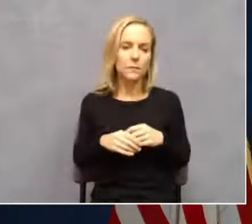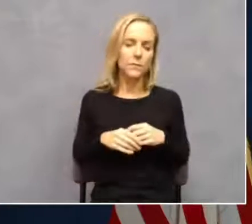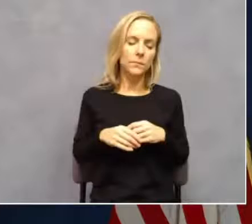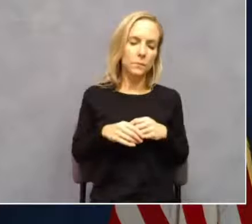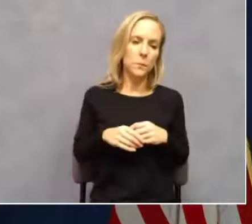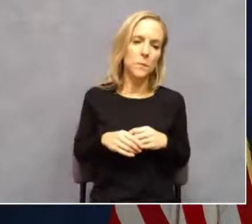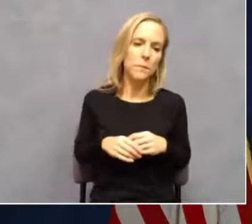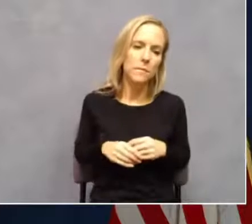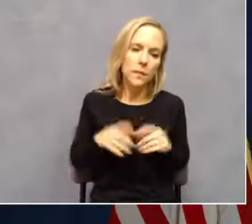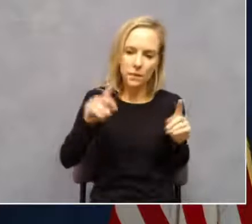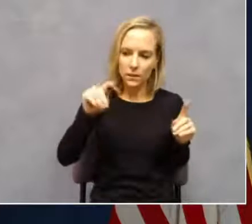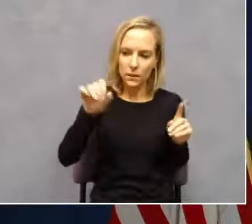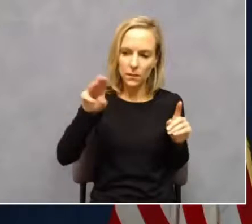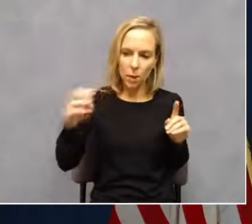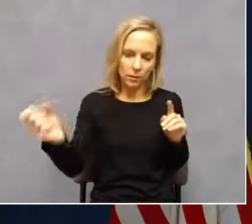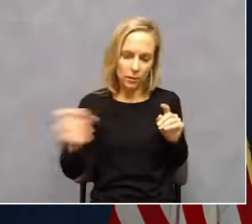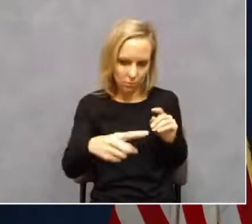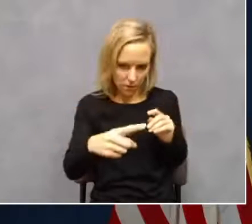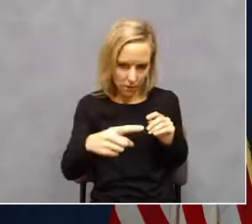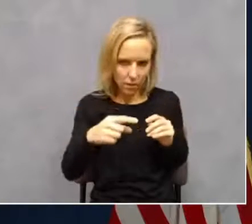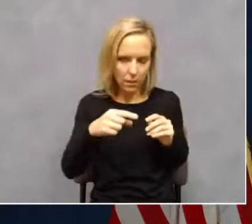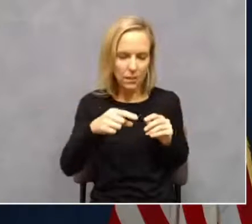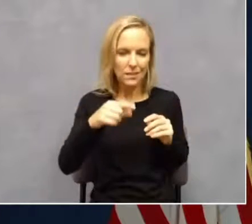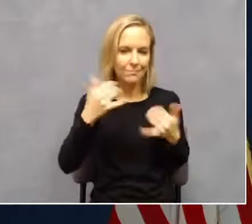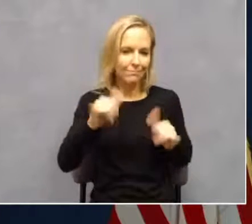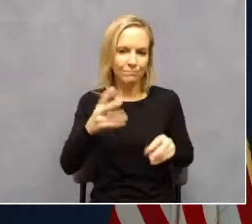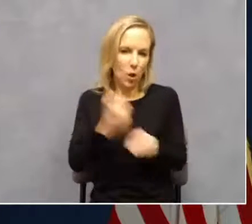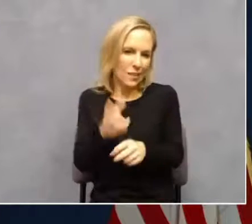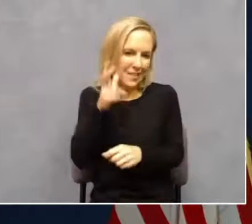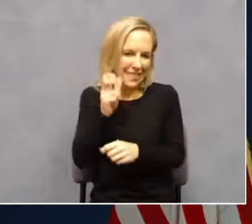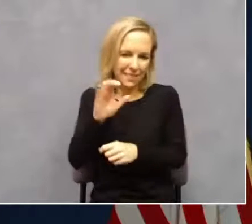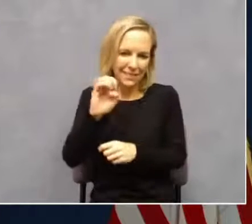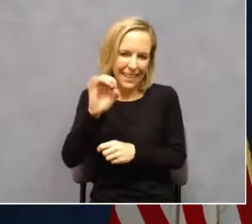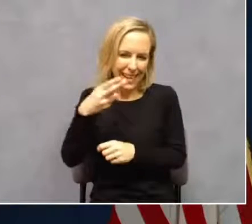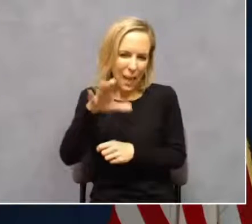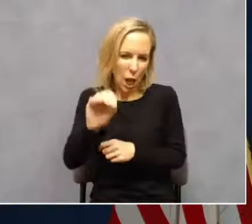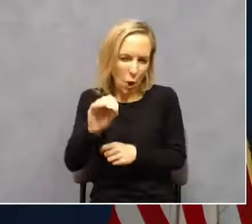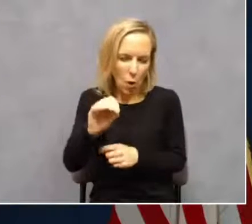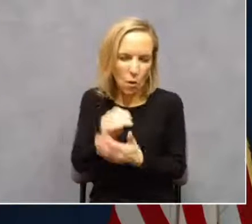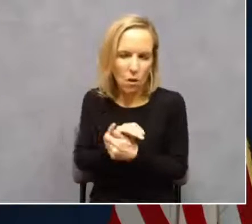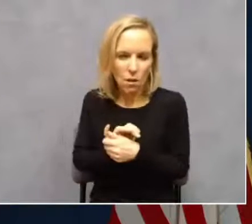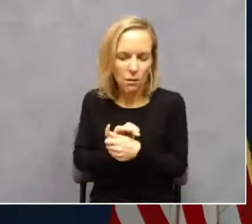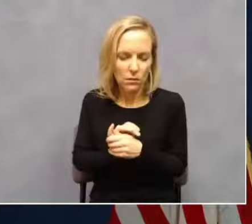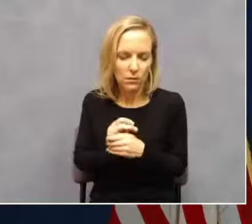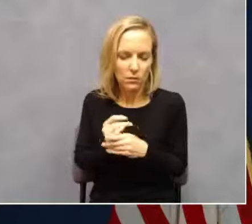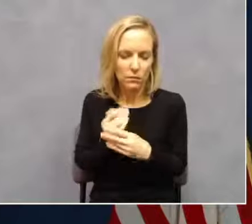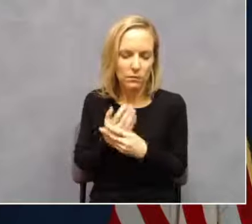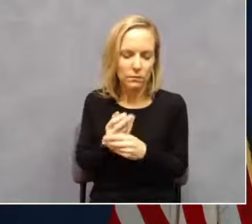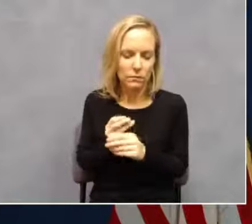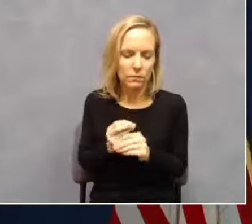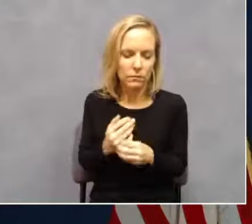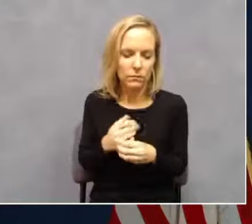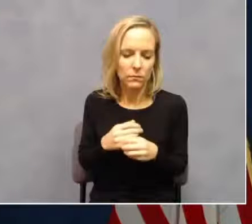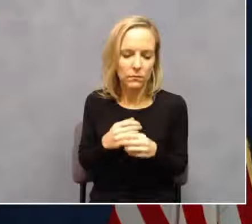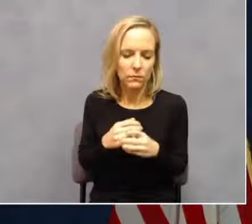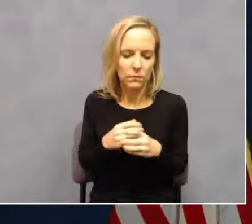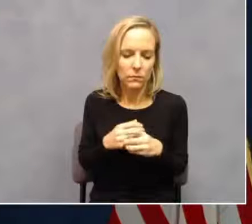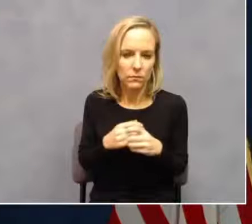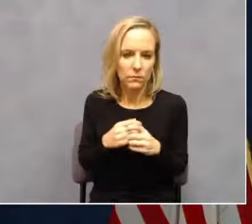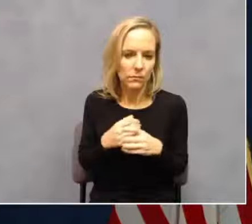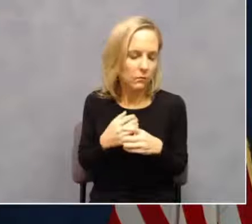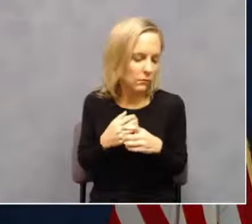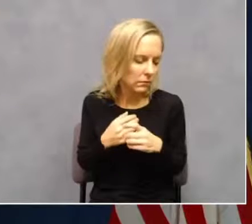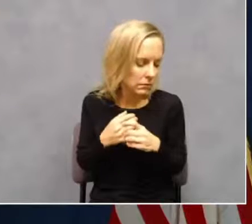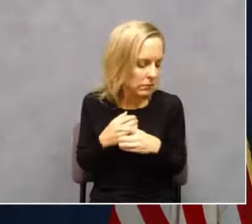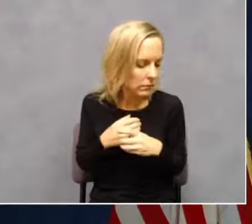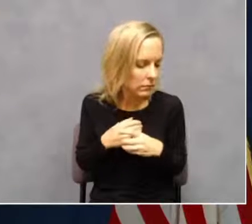you have any more information you can pass along about some of these counties and some of these skyrocketed? What activities have